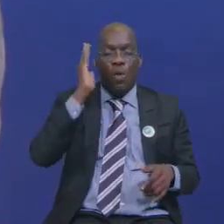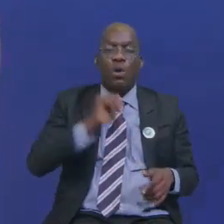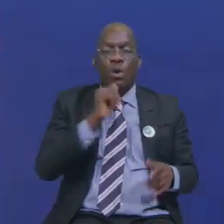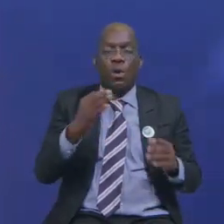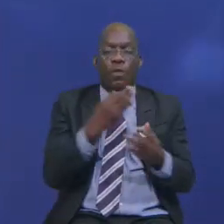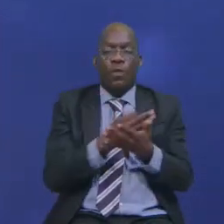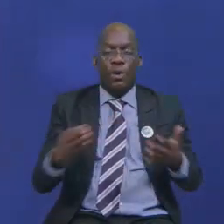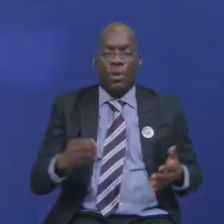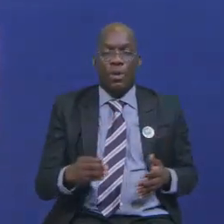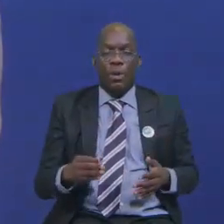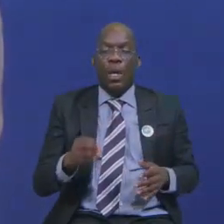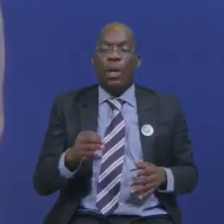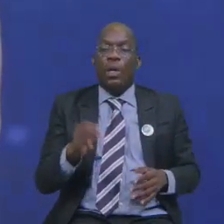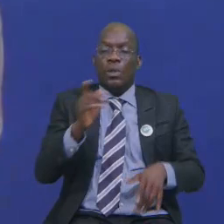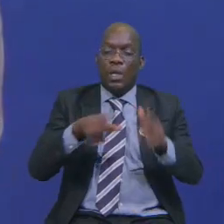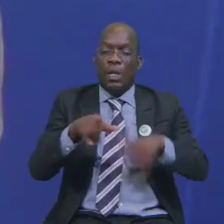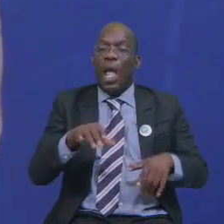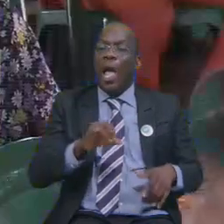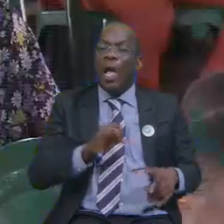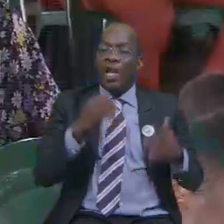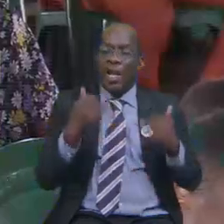I was saying that on your behalf.